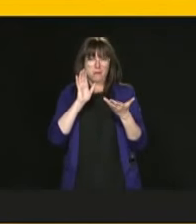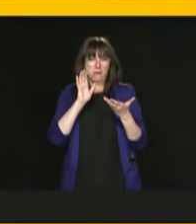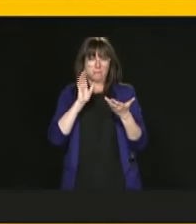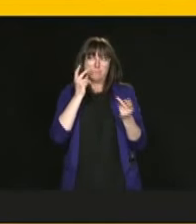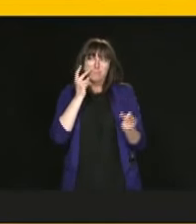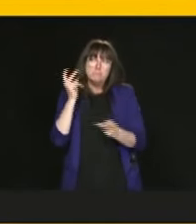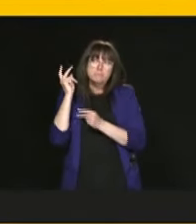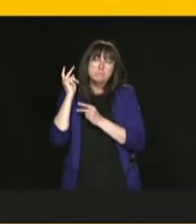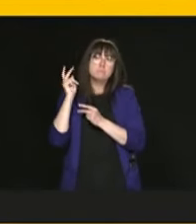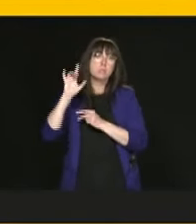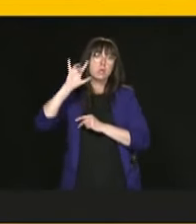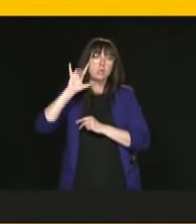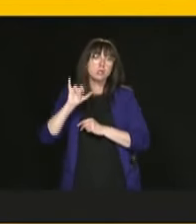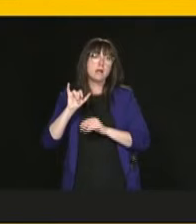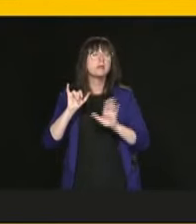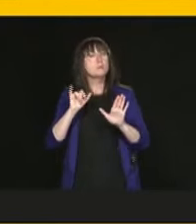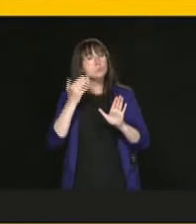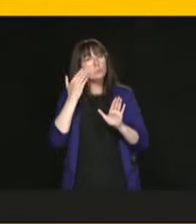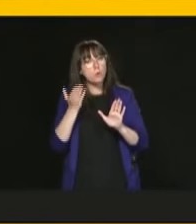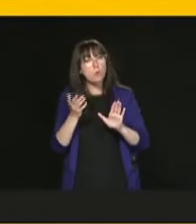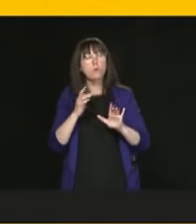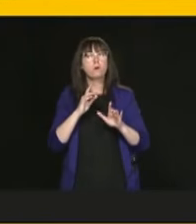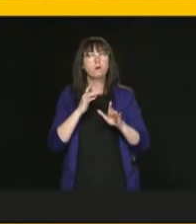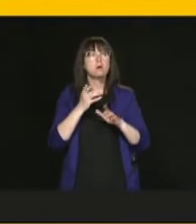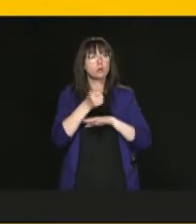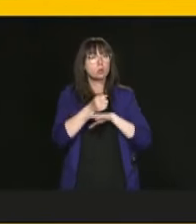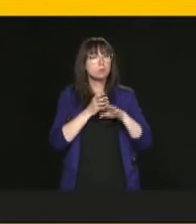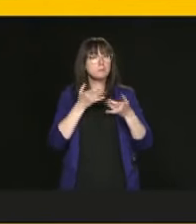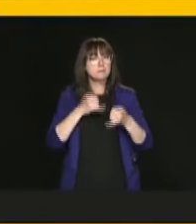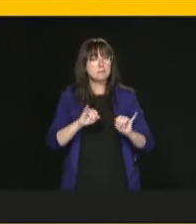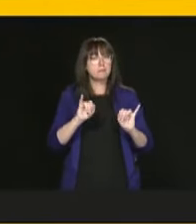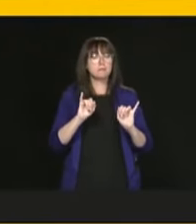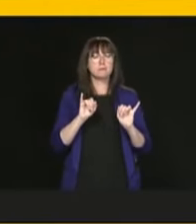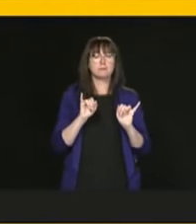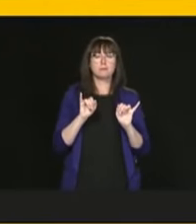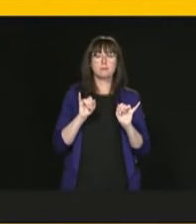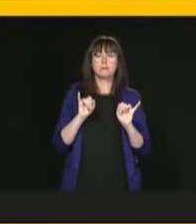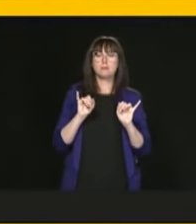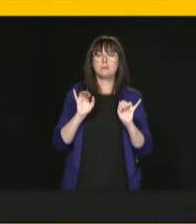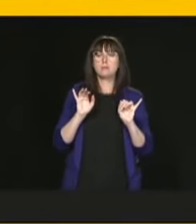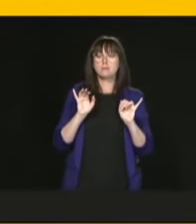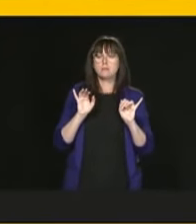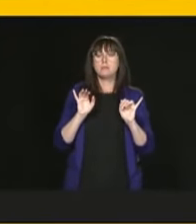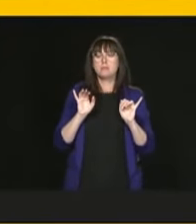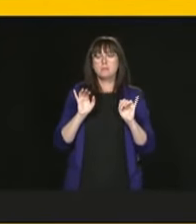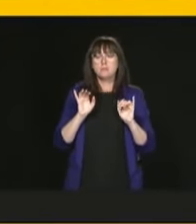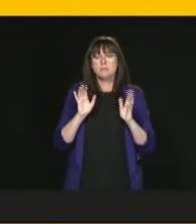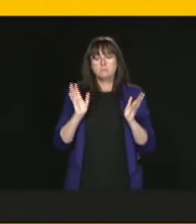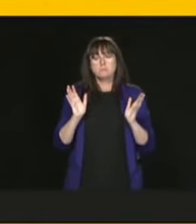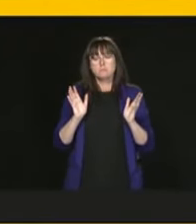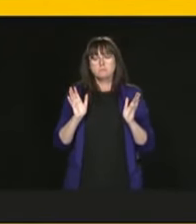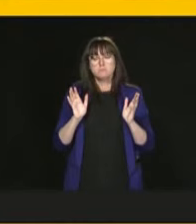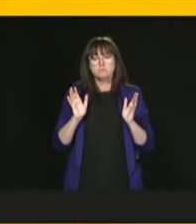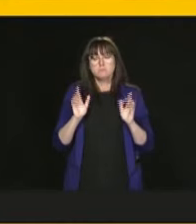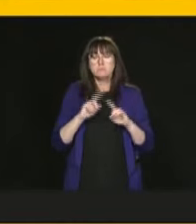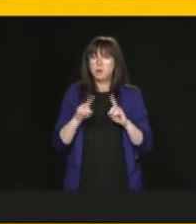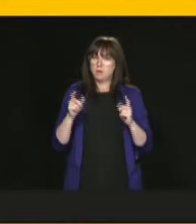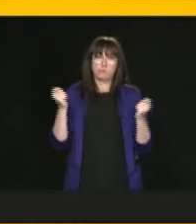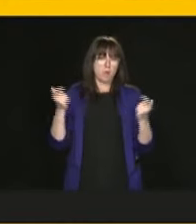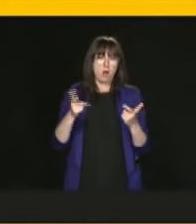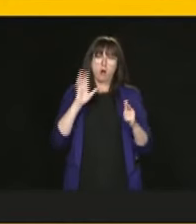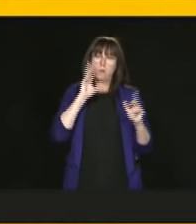I think that is probably the smaller consideration to the bigger reflection we all need to have as to how we finance, resource,